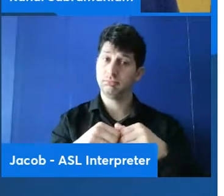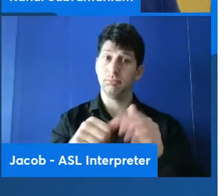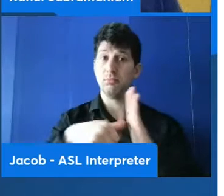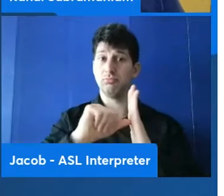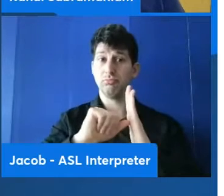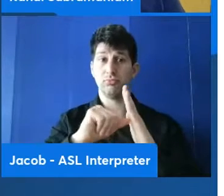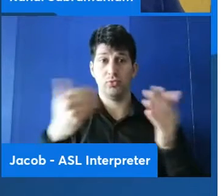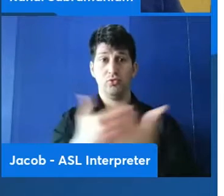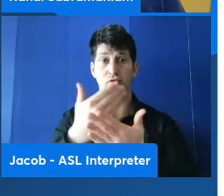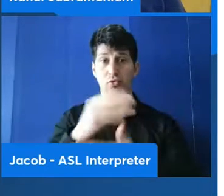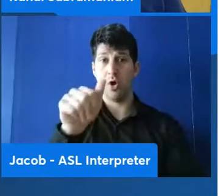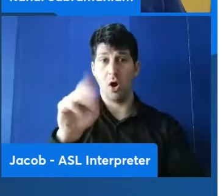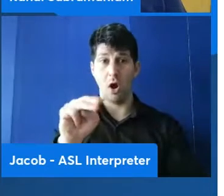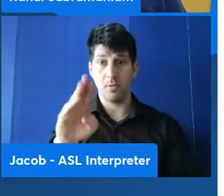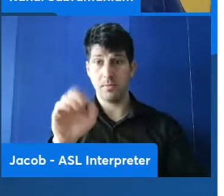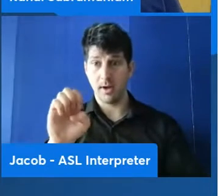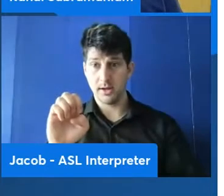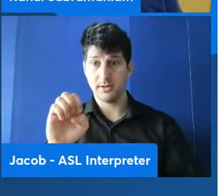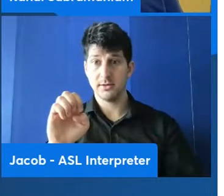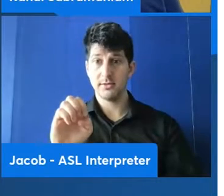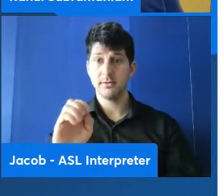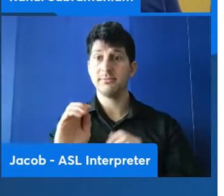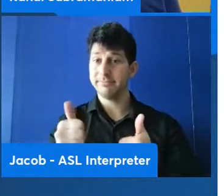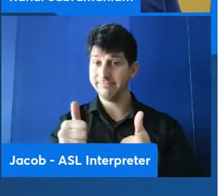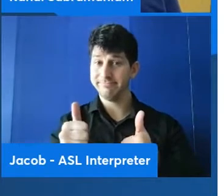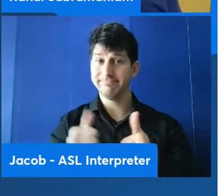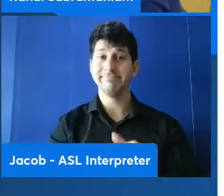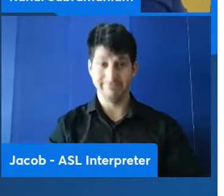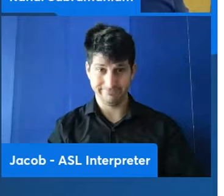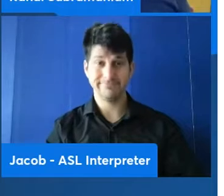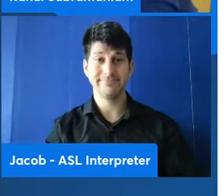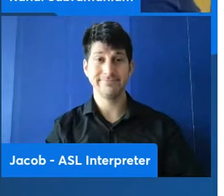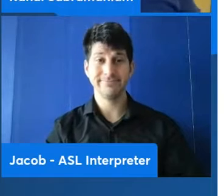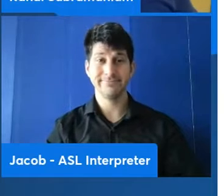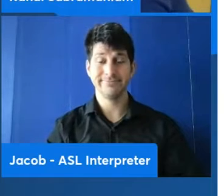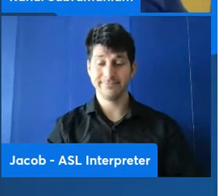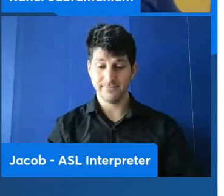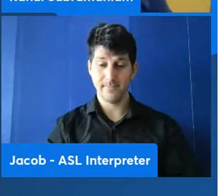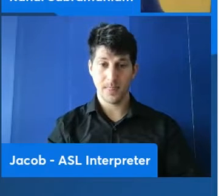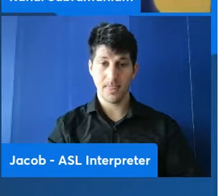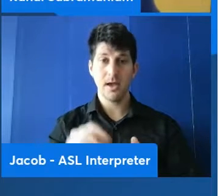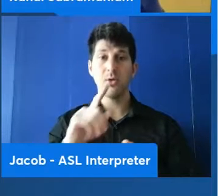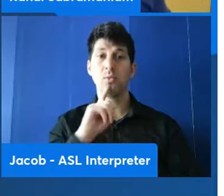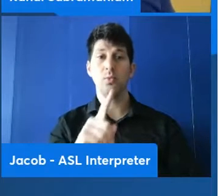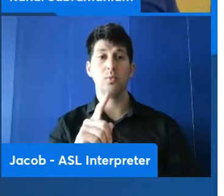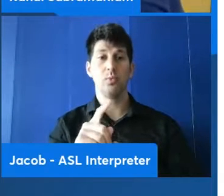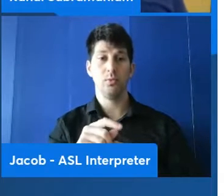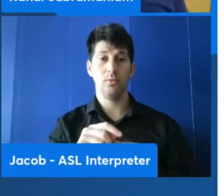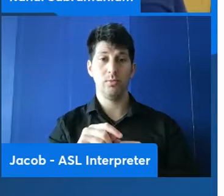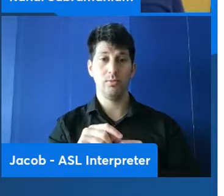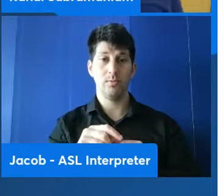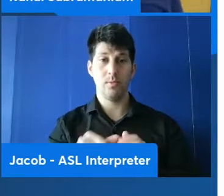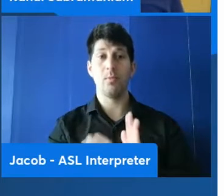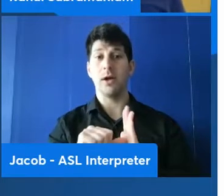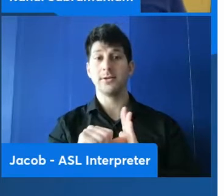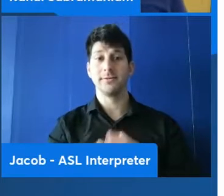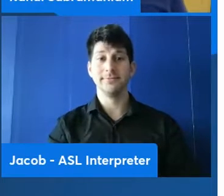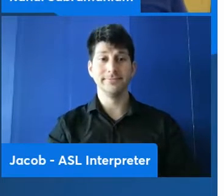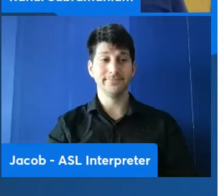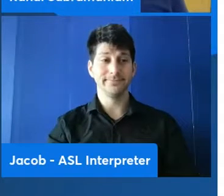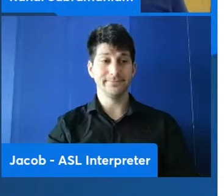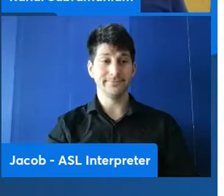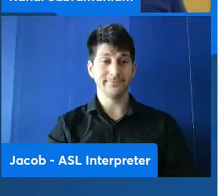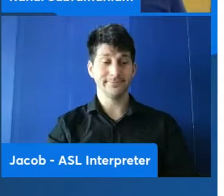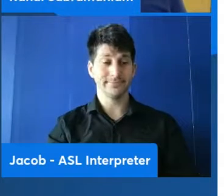new ARM architectures. Yeah, it's really impressive. All right,